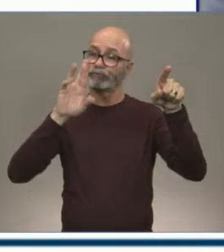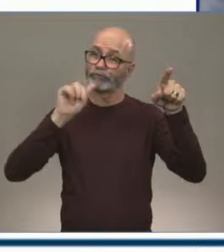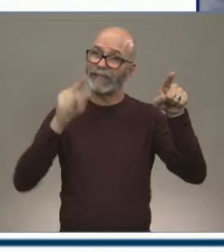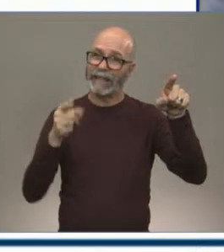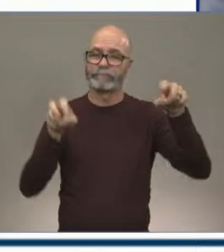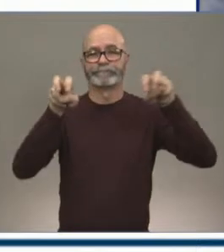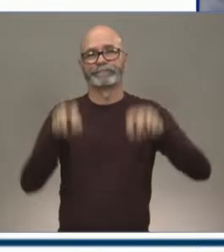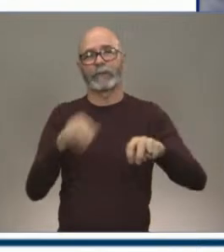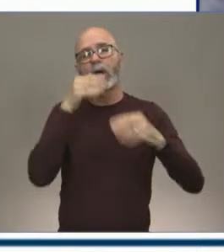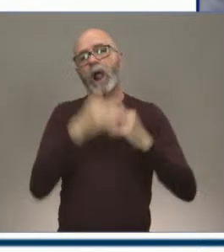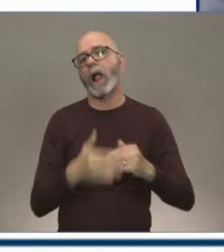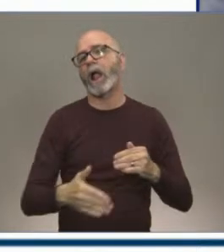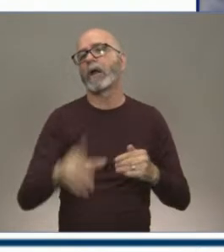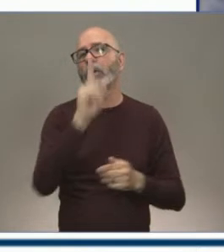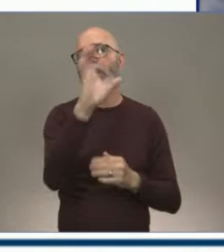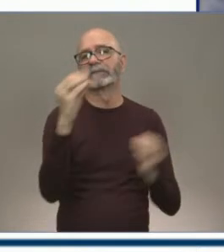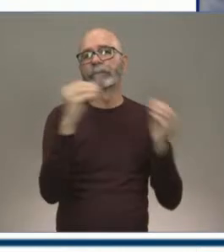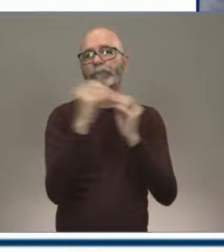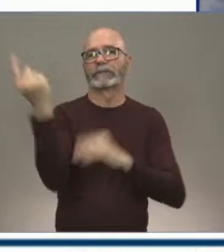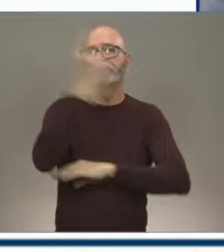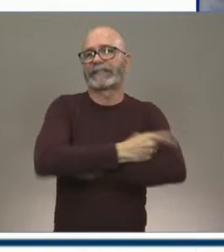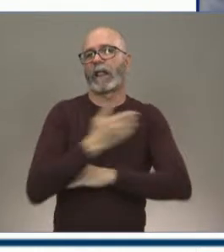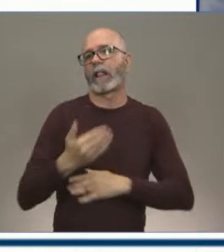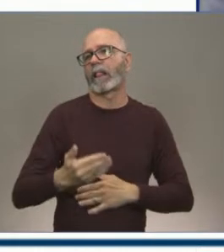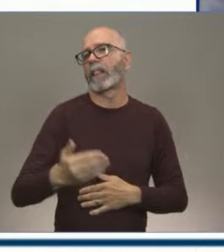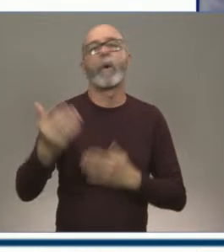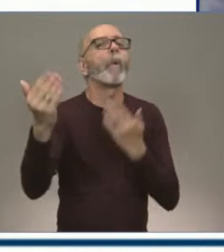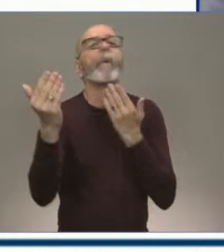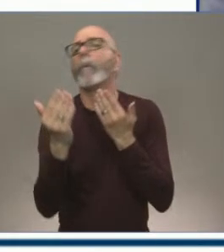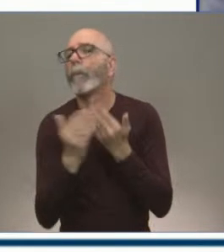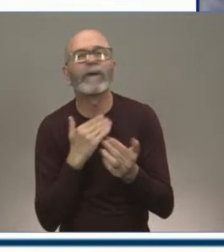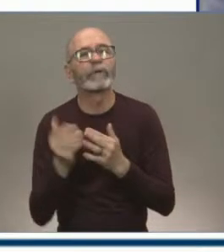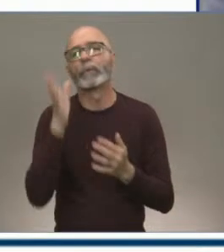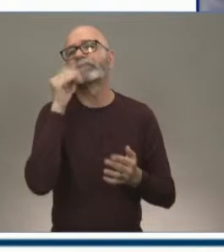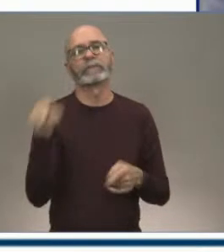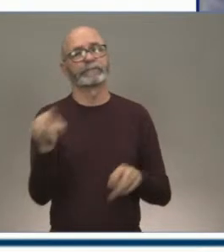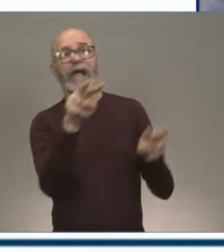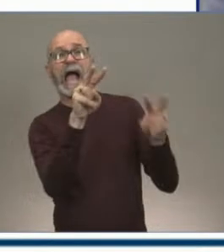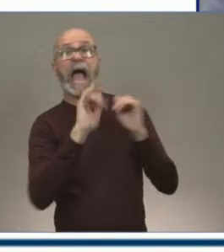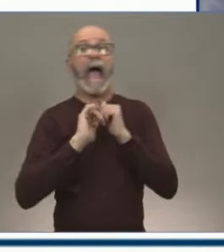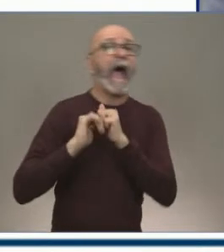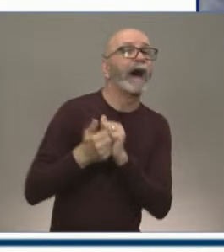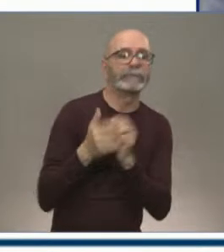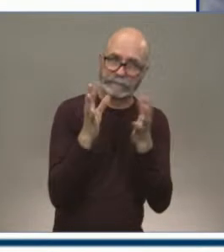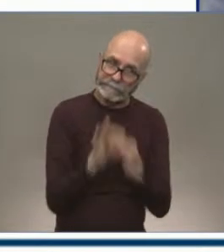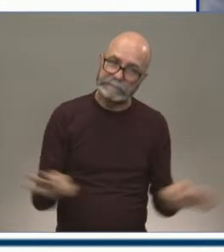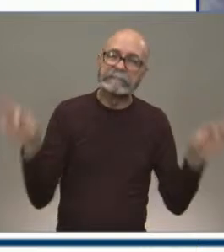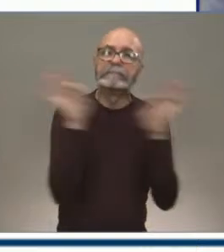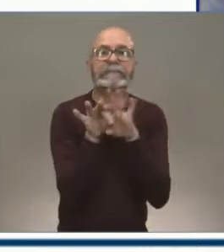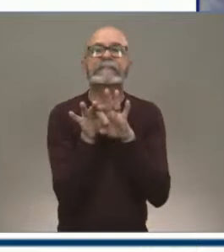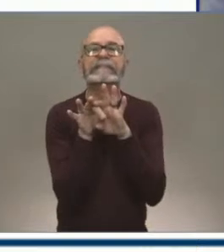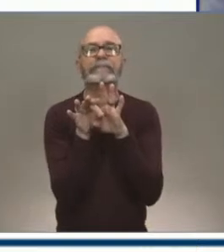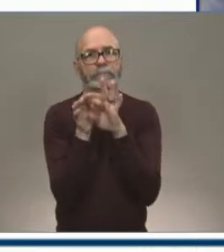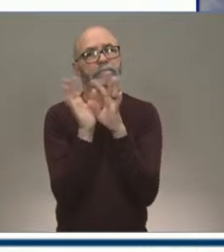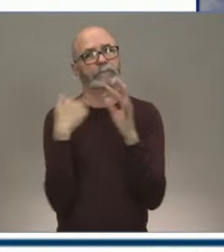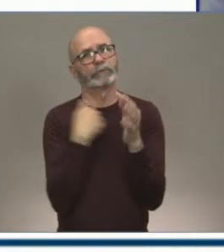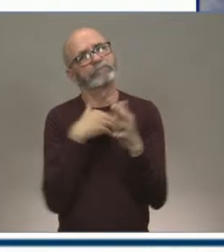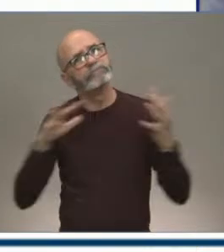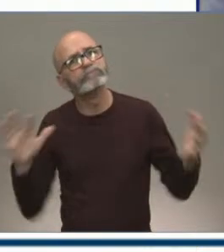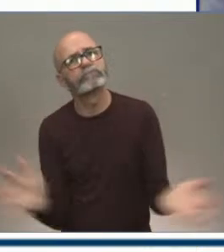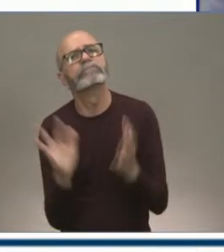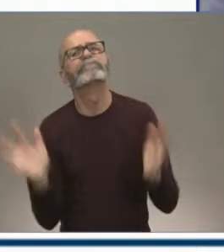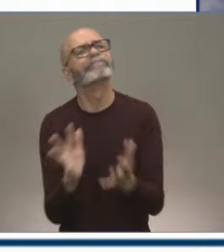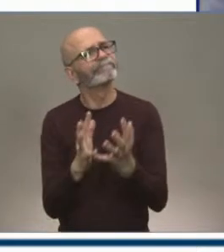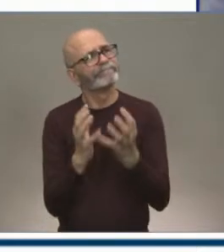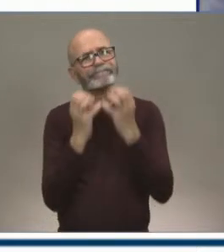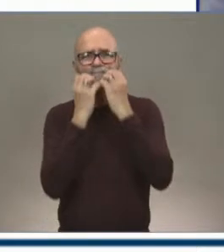out in your arms. You will never know how important it is for your encouragement to put